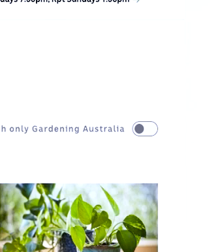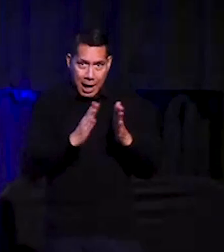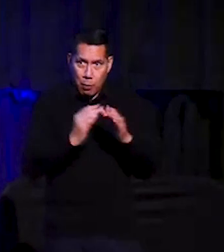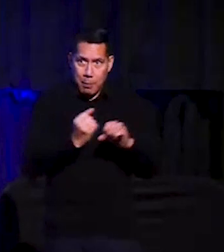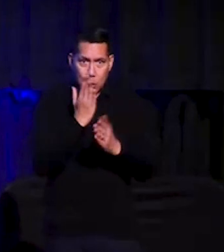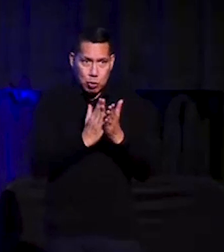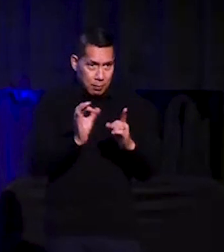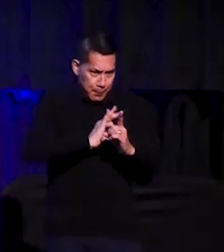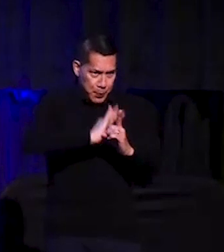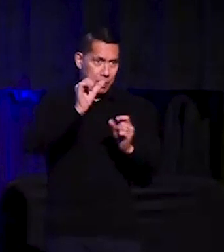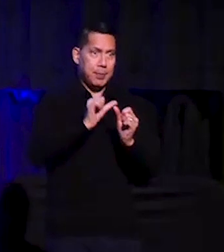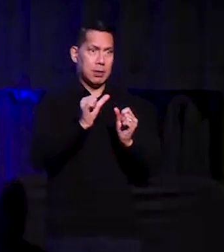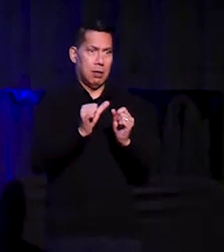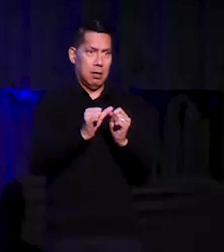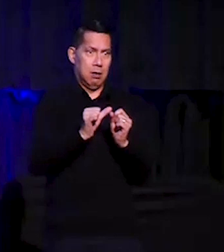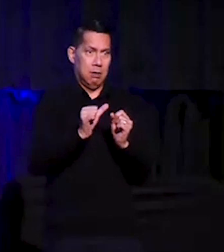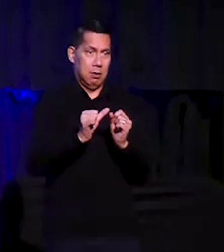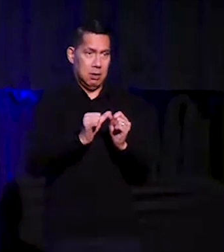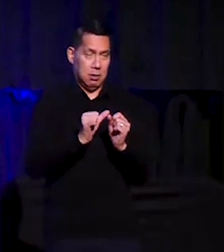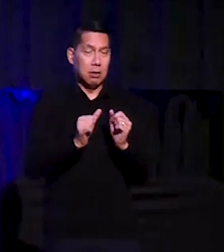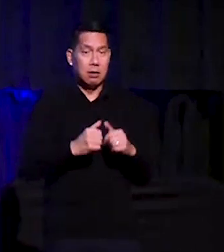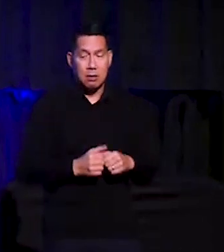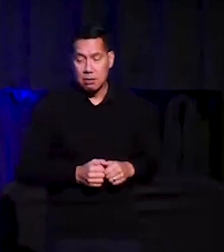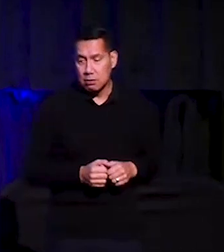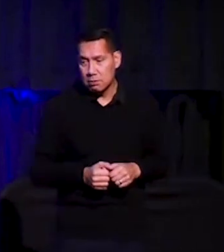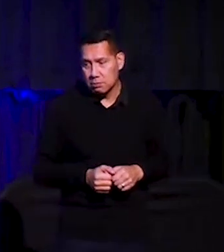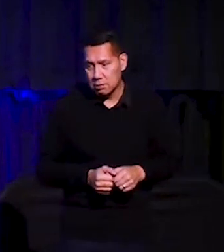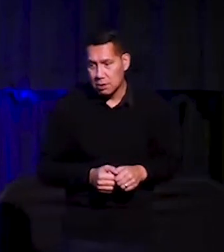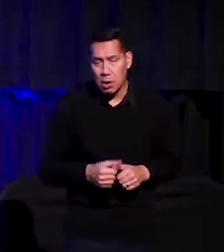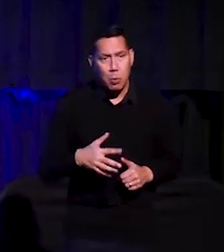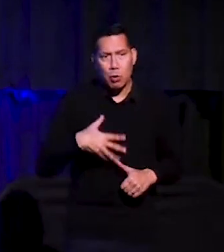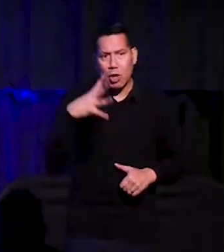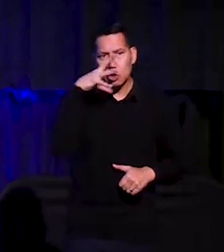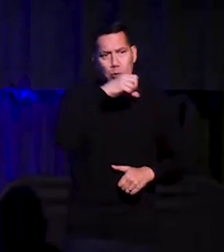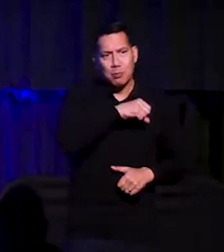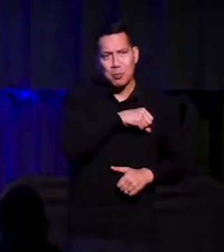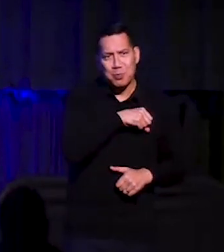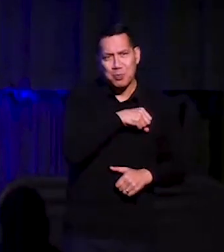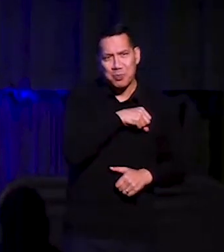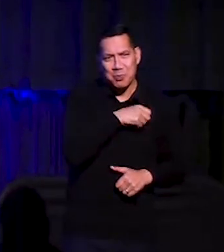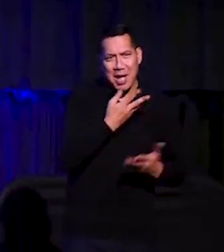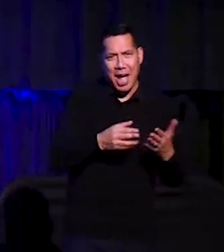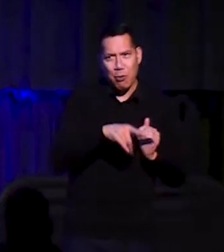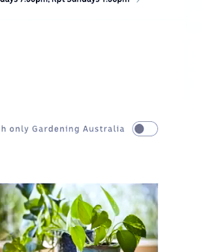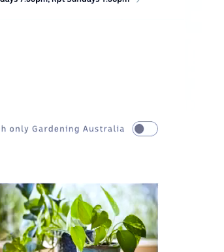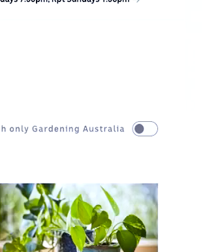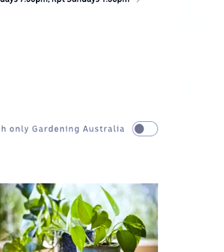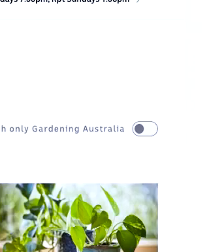forward. They're not what we assumed, but actually how people use the website.